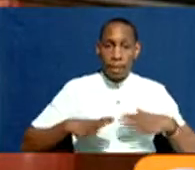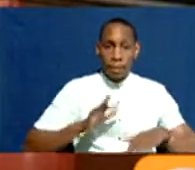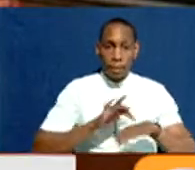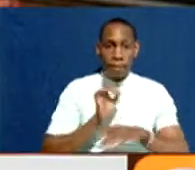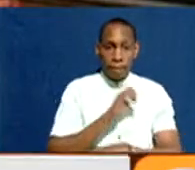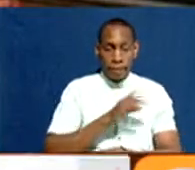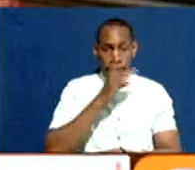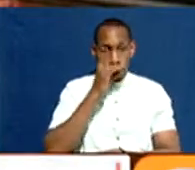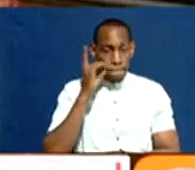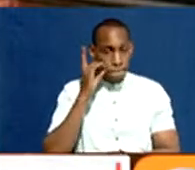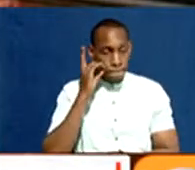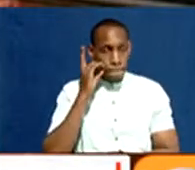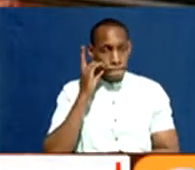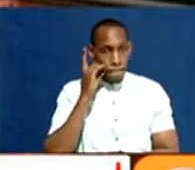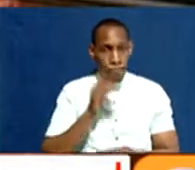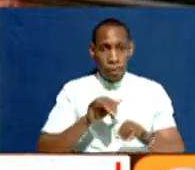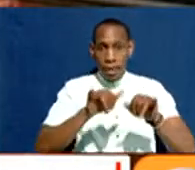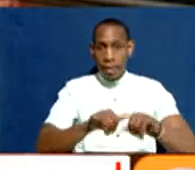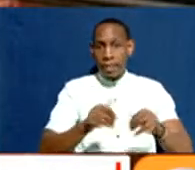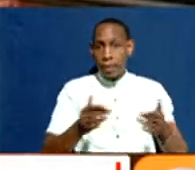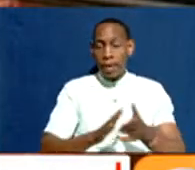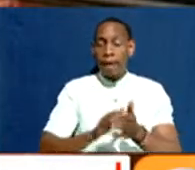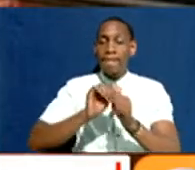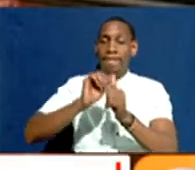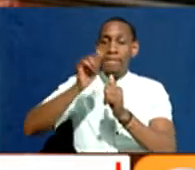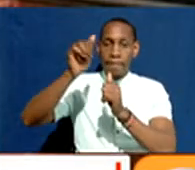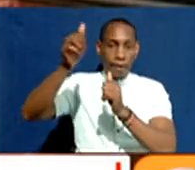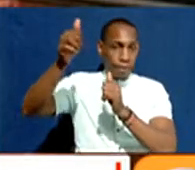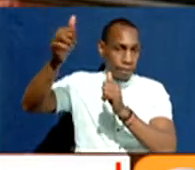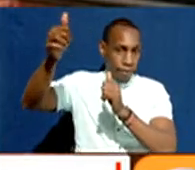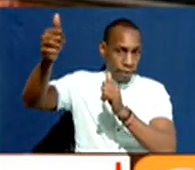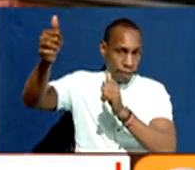with the drought live in far